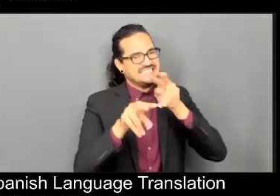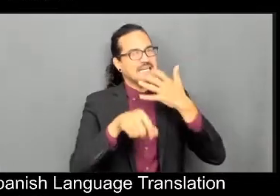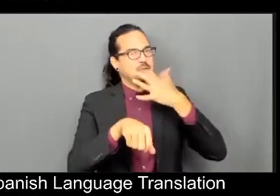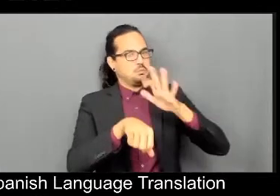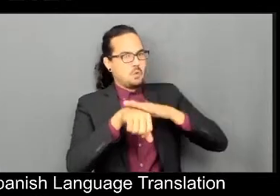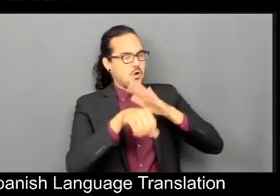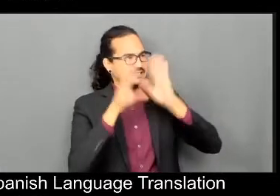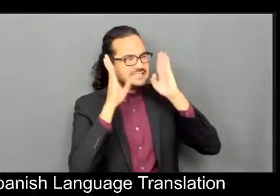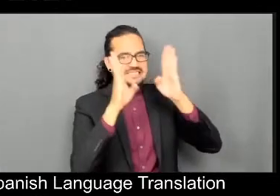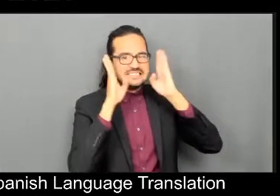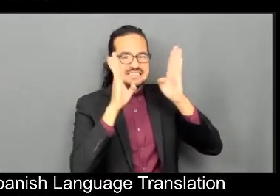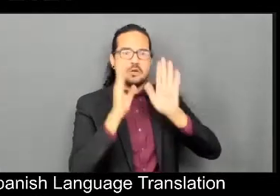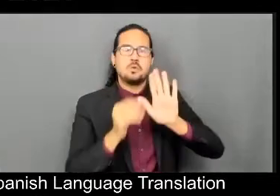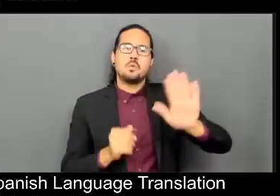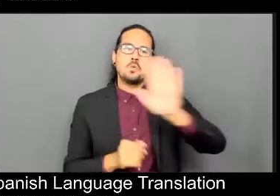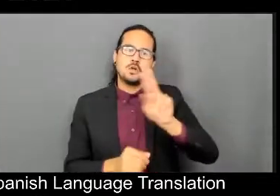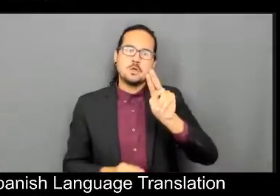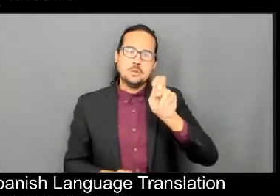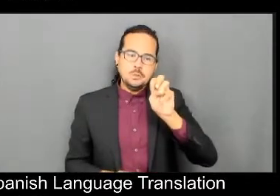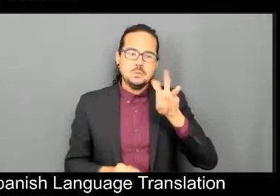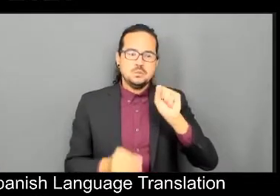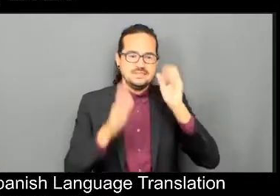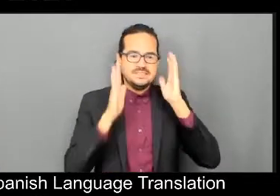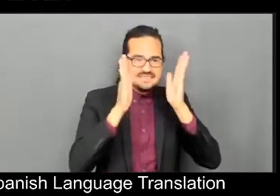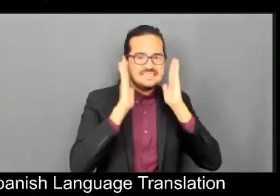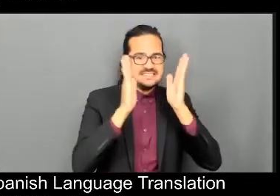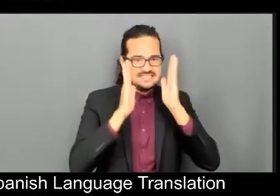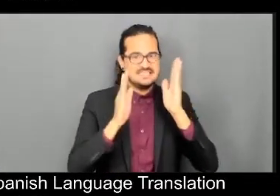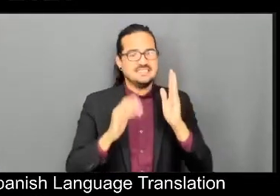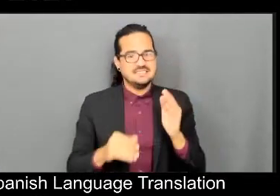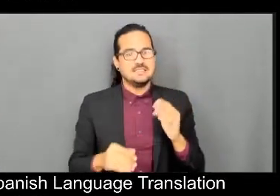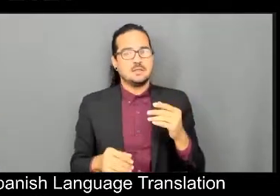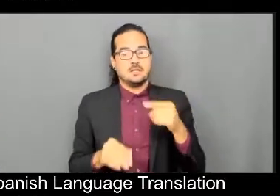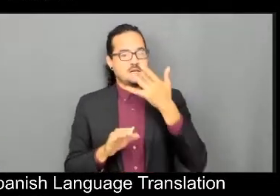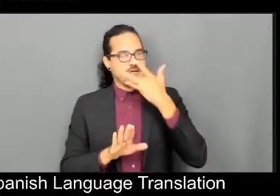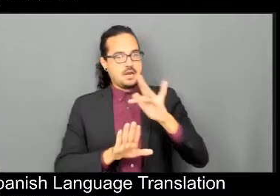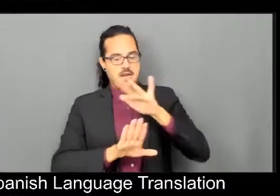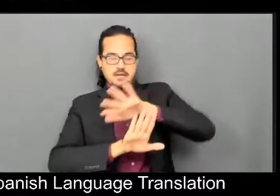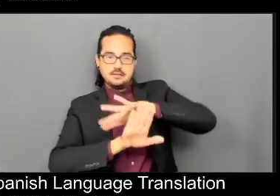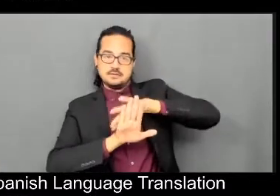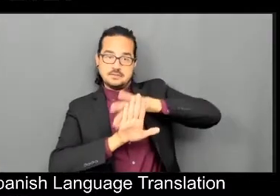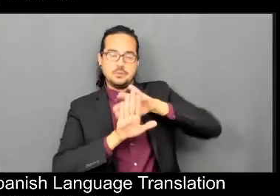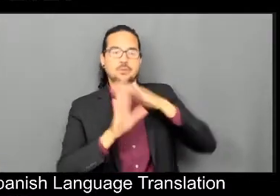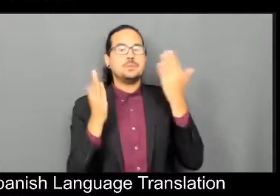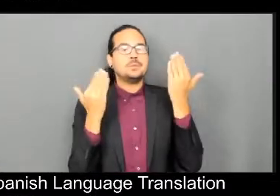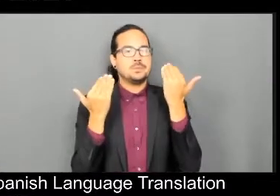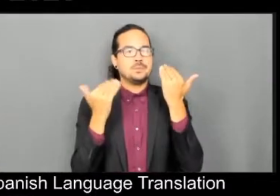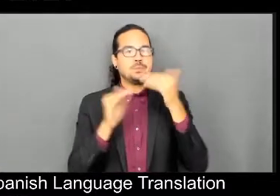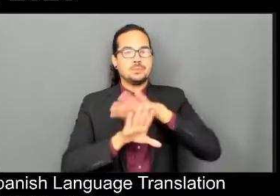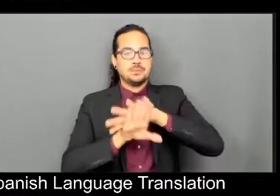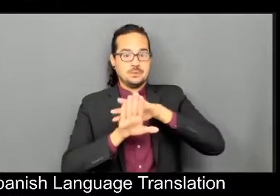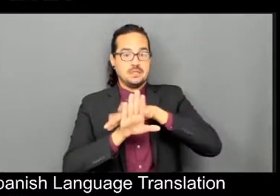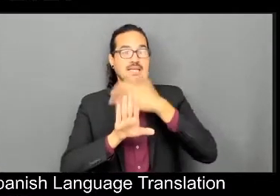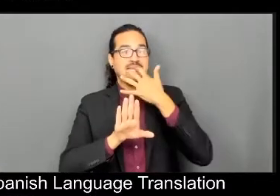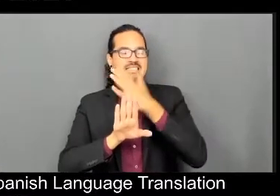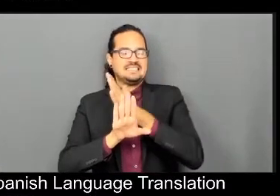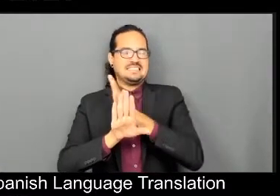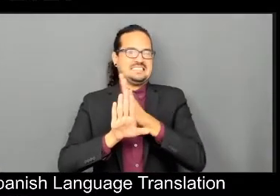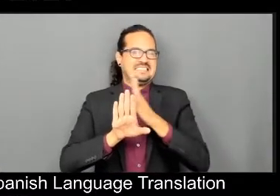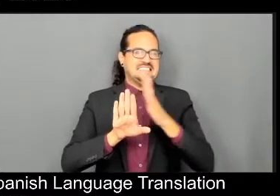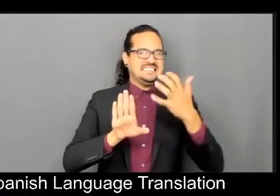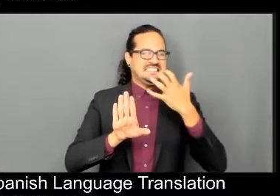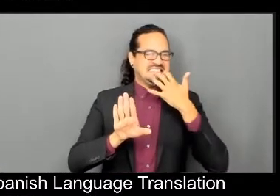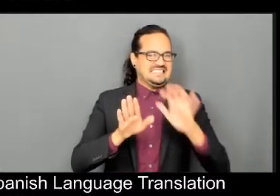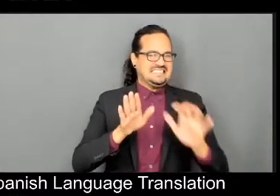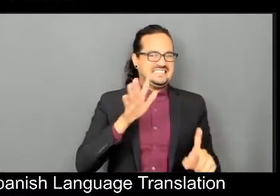Service office, because we've been in a little bit somewhat cooler pattern, and that heat can really sneak up on you. So take care of yourself, and really appreciate all the thank